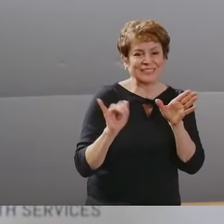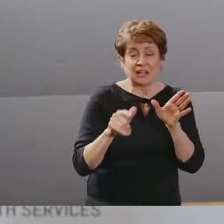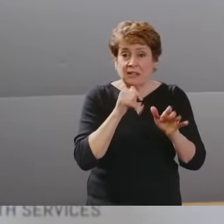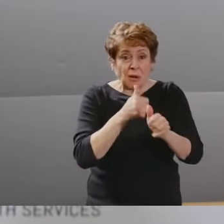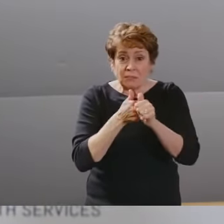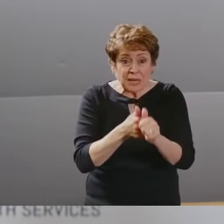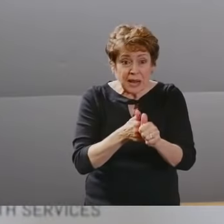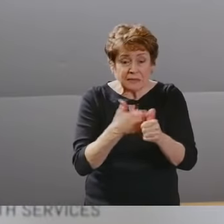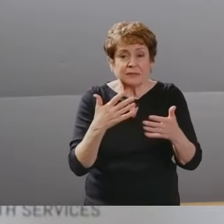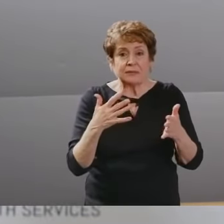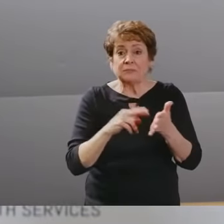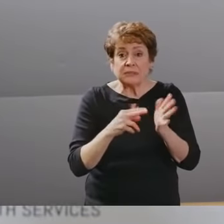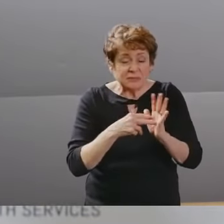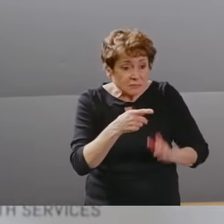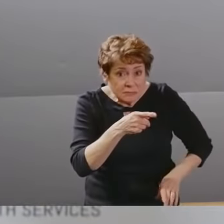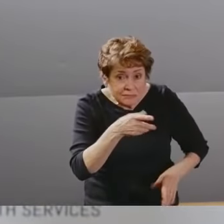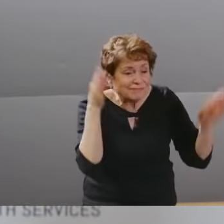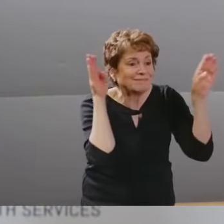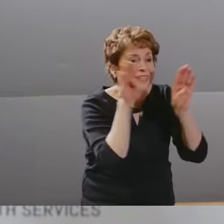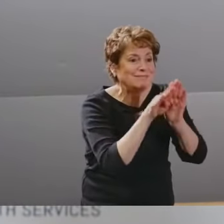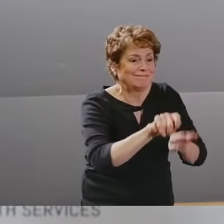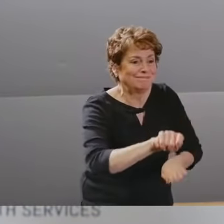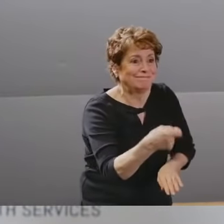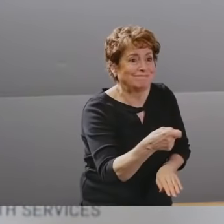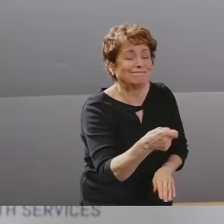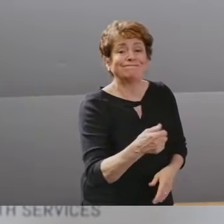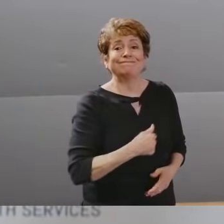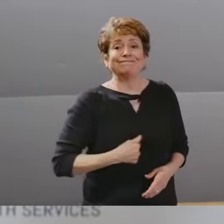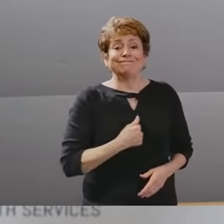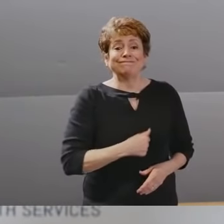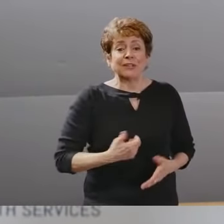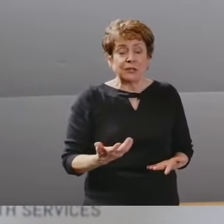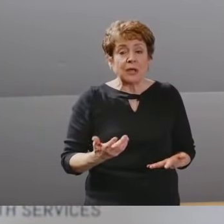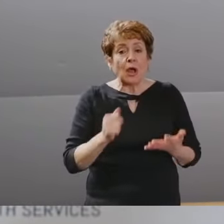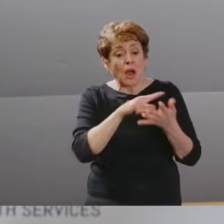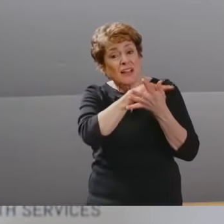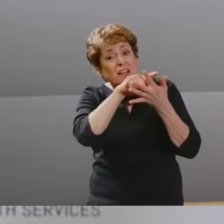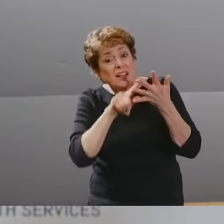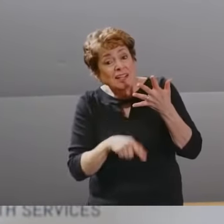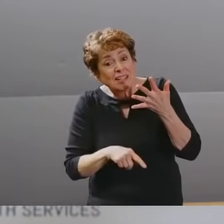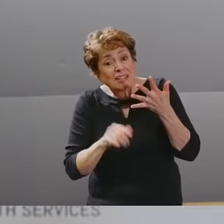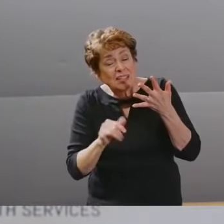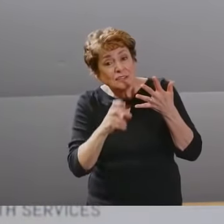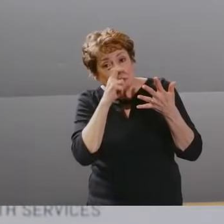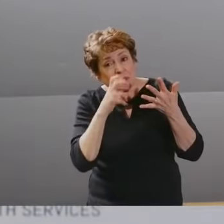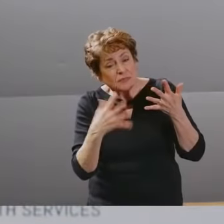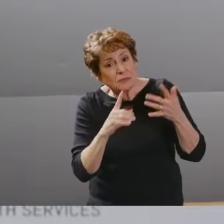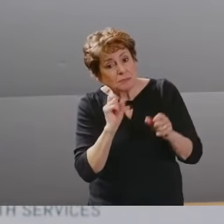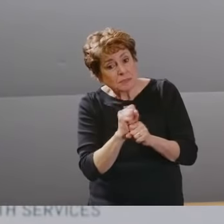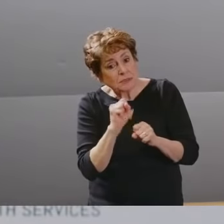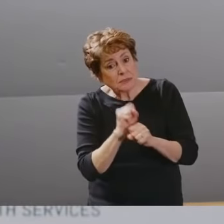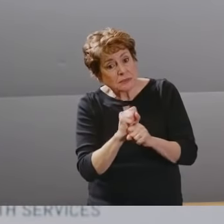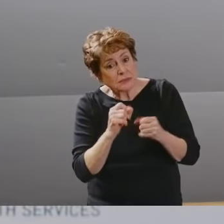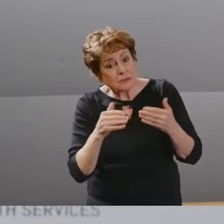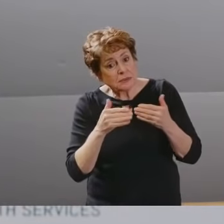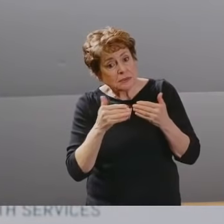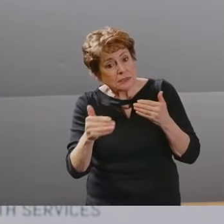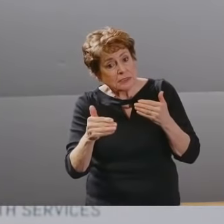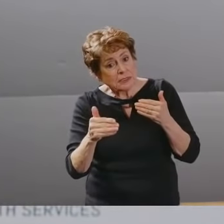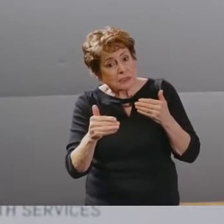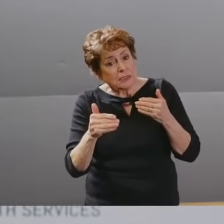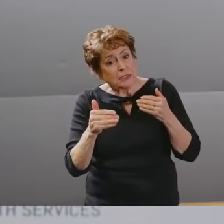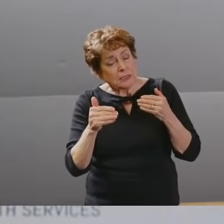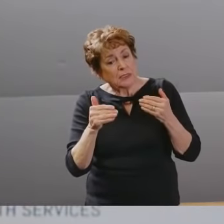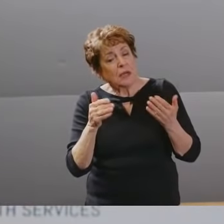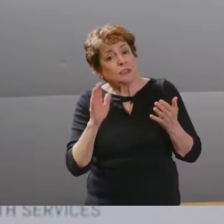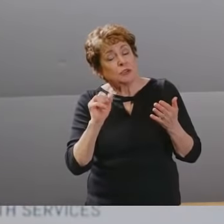these establishments have implemented strict COVID-19 mitigation strategies, including physical